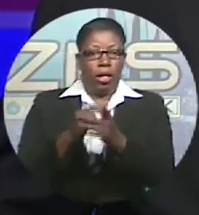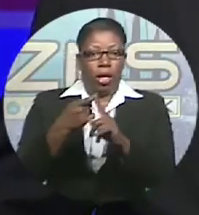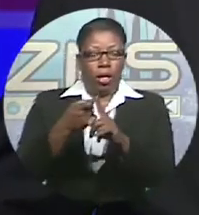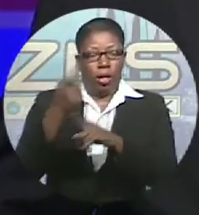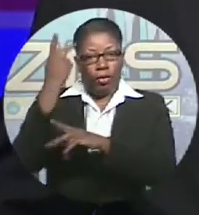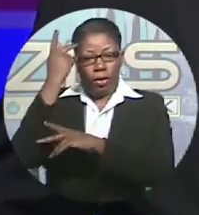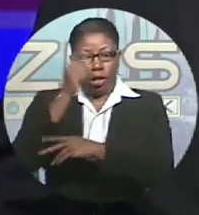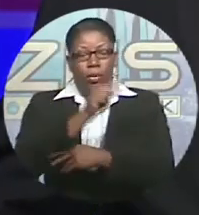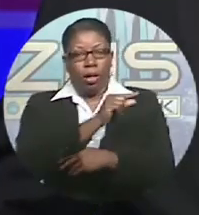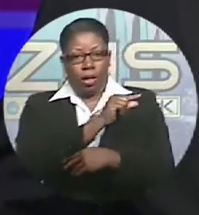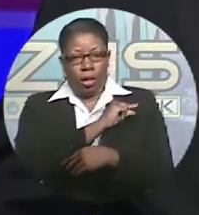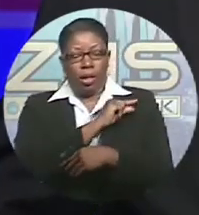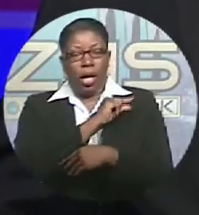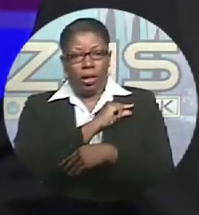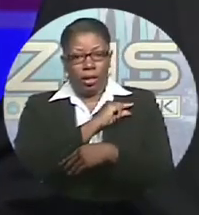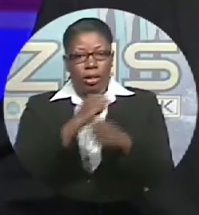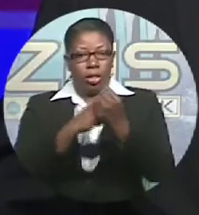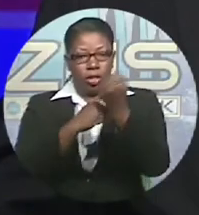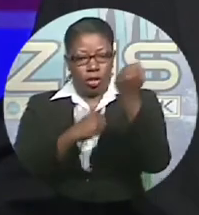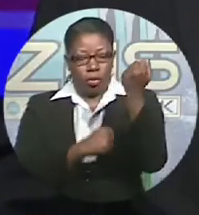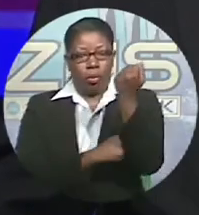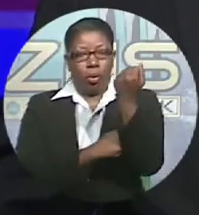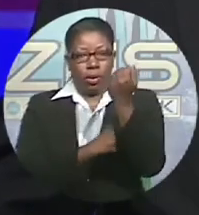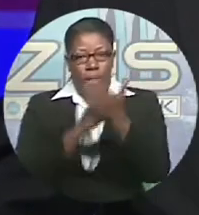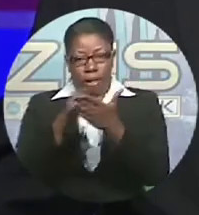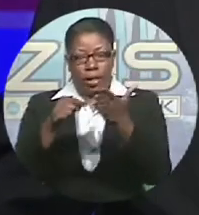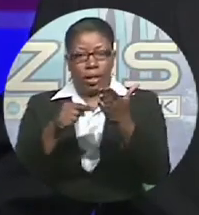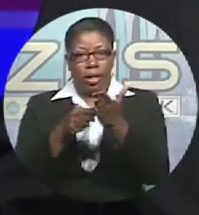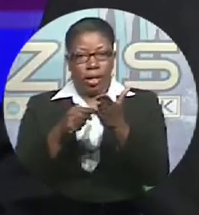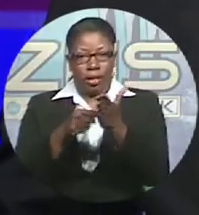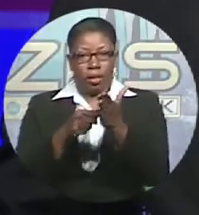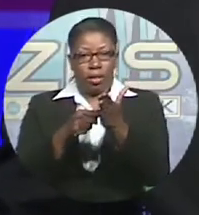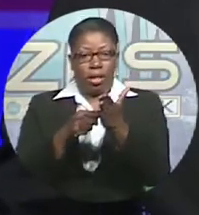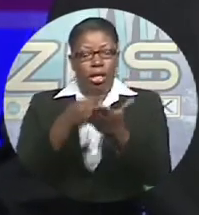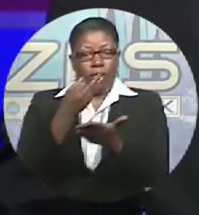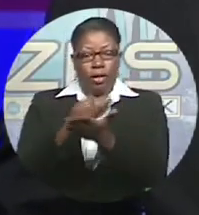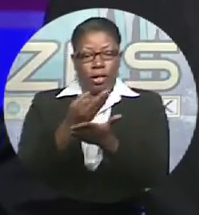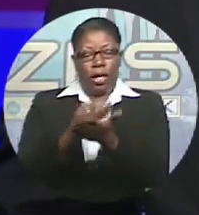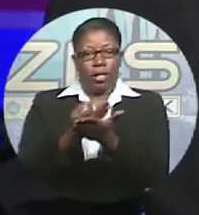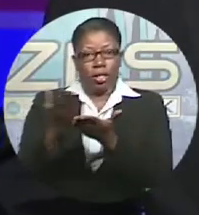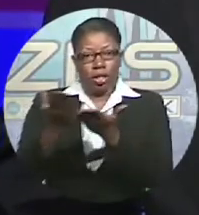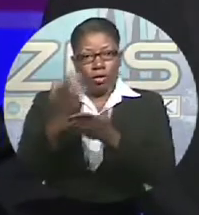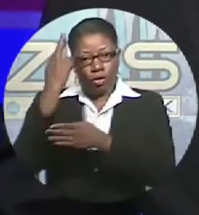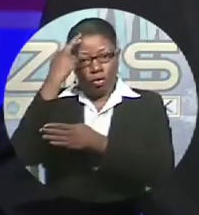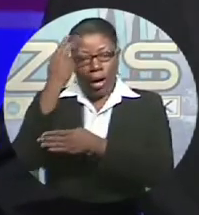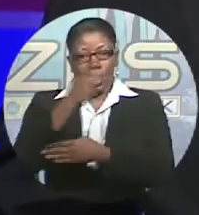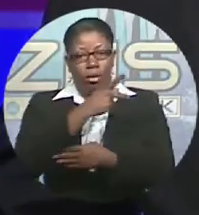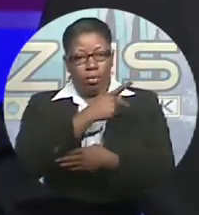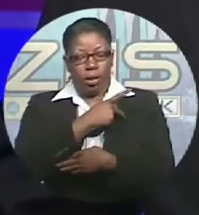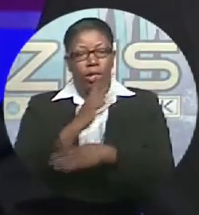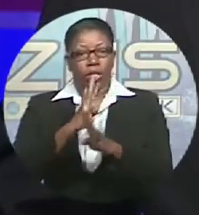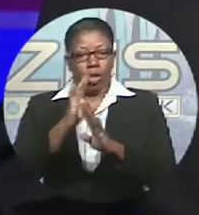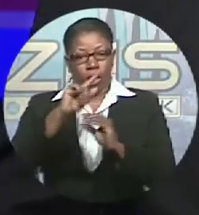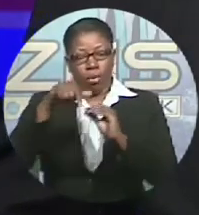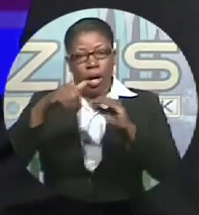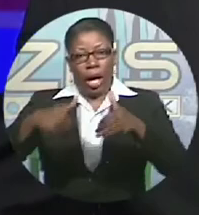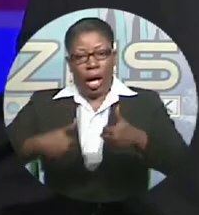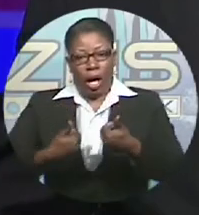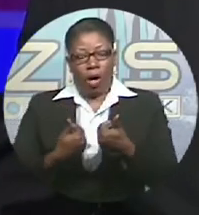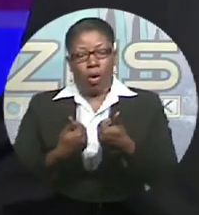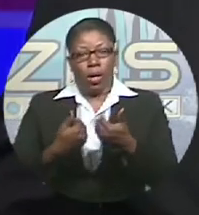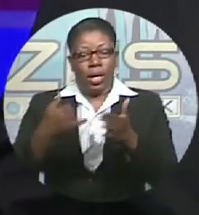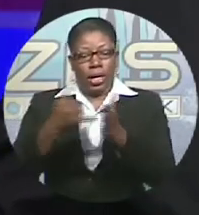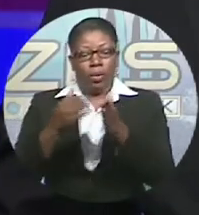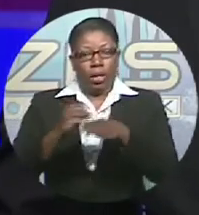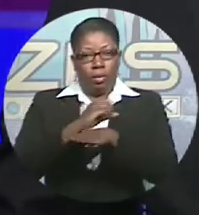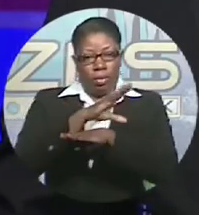Galanis yesterday, who strongly supports its coming on stream. And now Financial Services Minister Ryan Pinder is speaking out about how it will impact